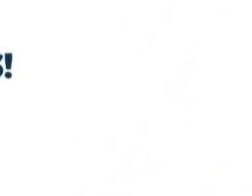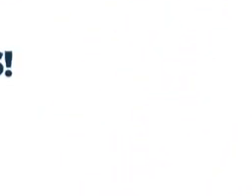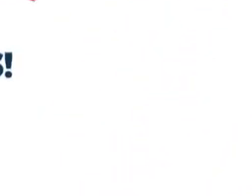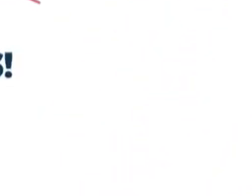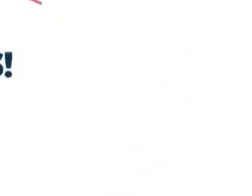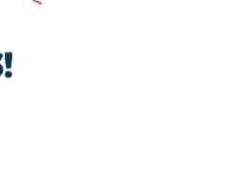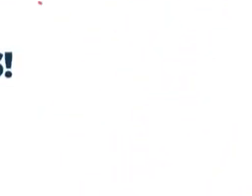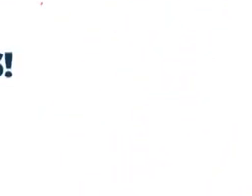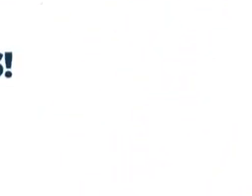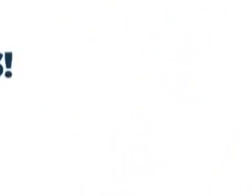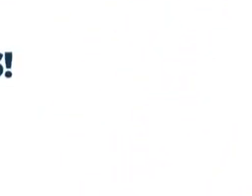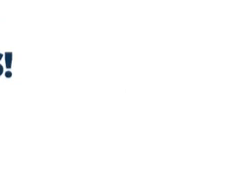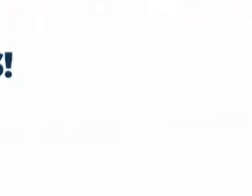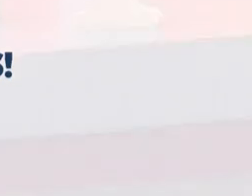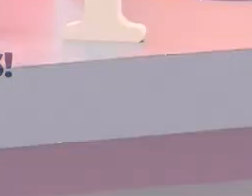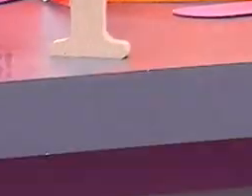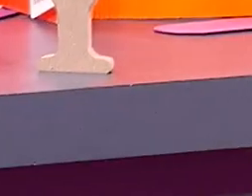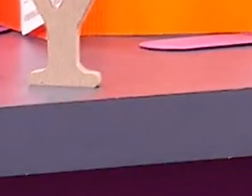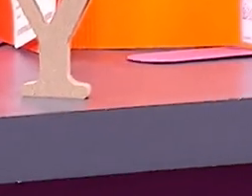DidikTV KPM.